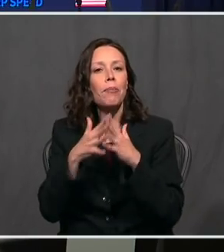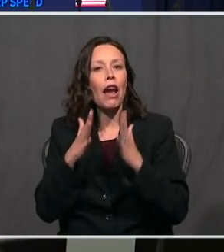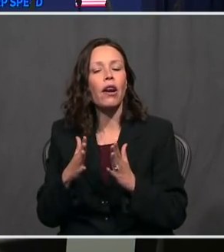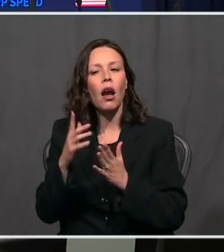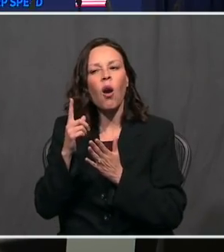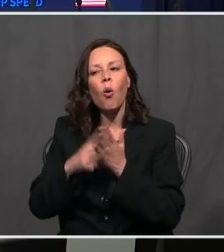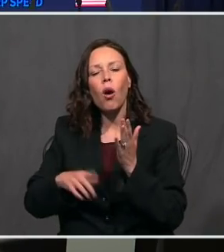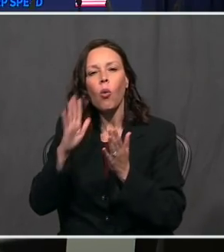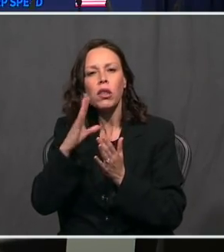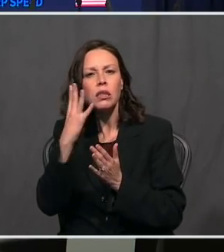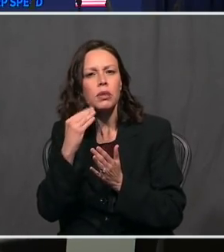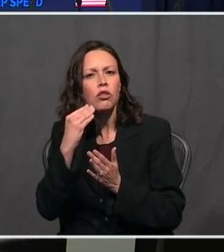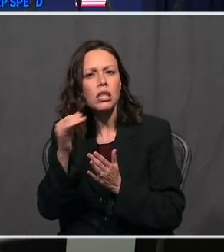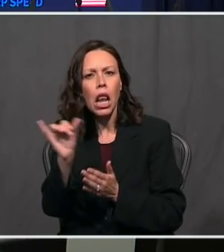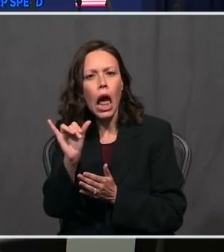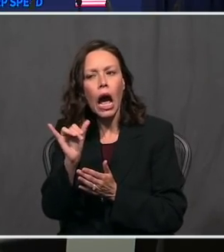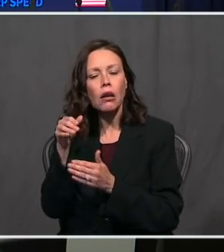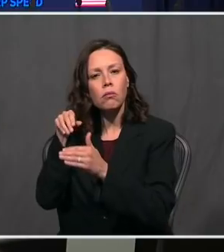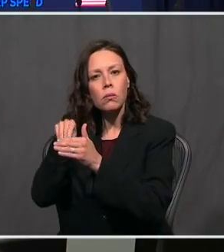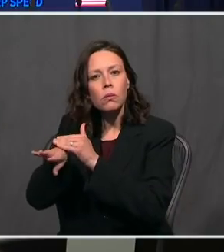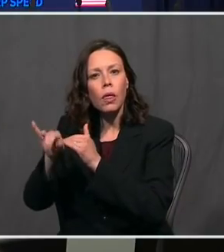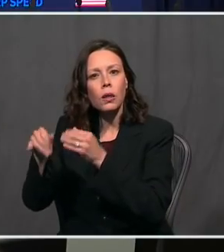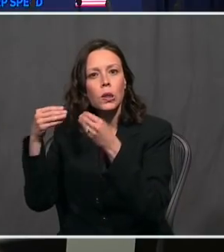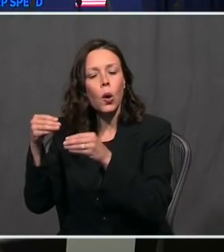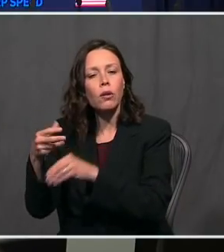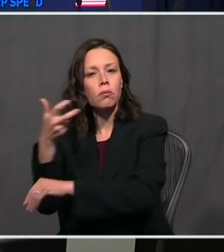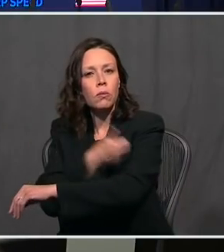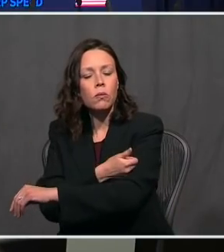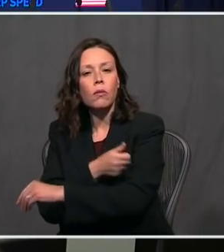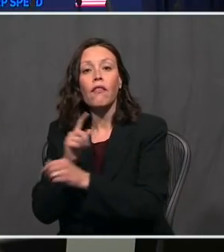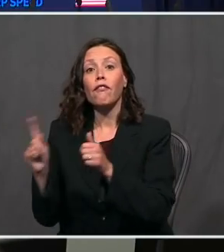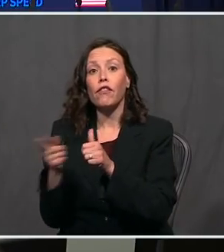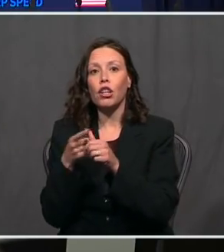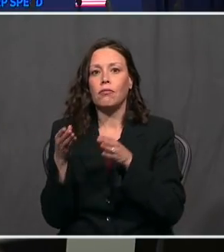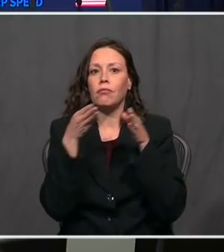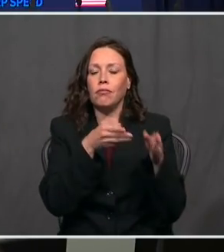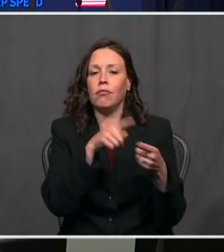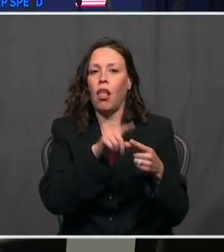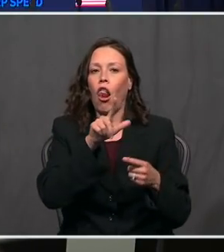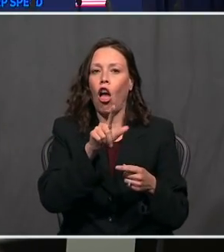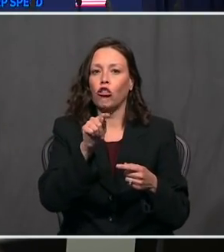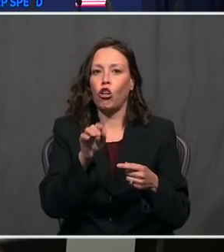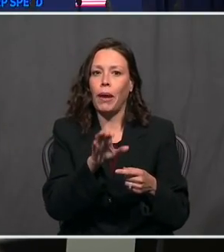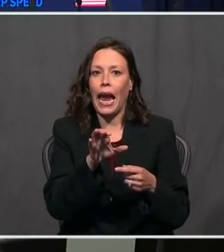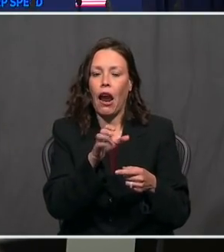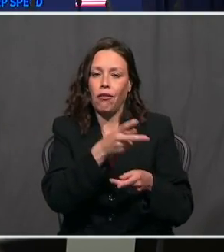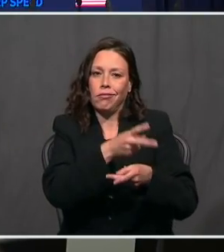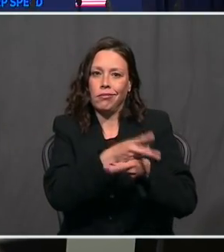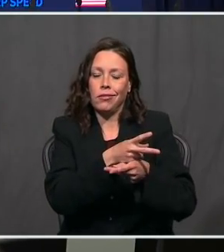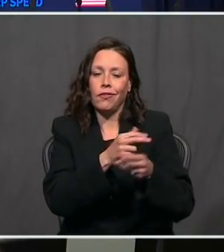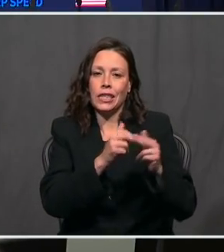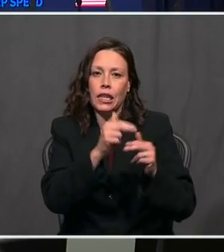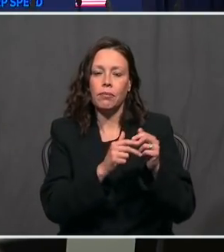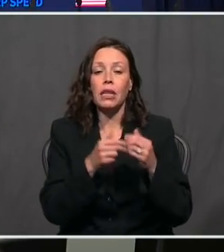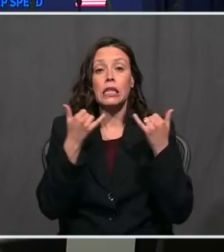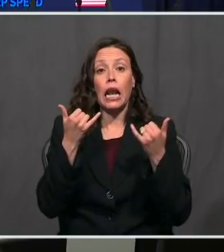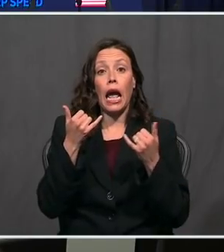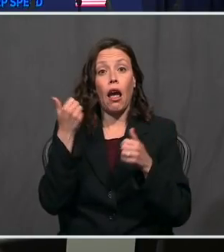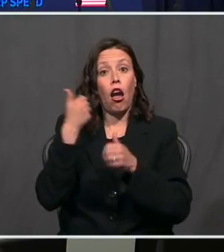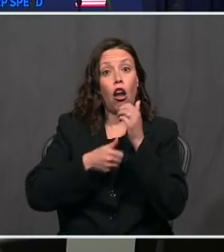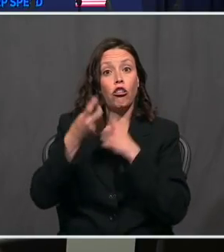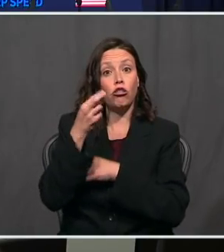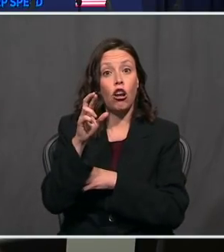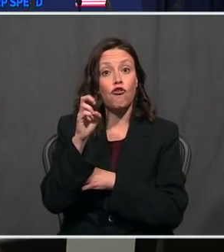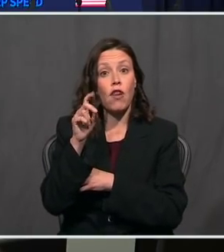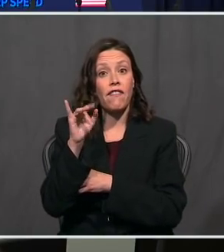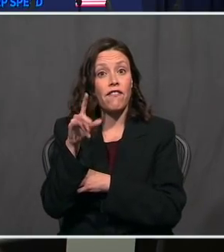them. So maybe we'll start with talking about the long-term care facilities. So earlier this week, the CDC under Dr. Redfield's leadership